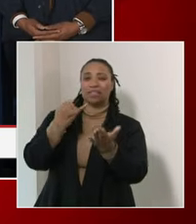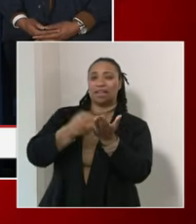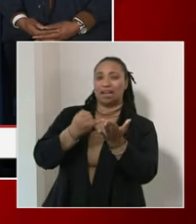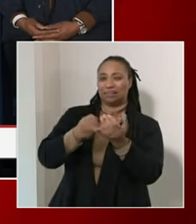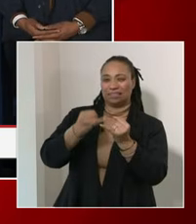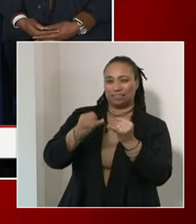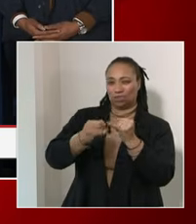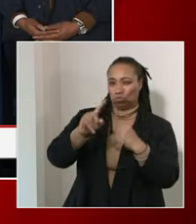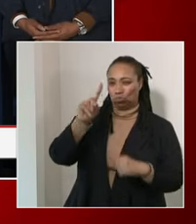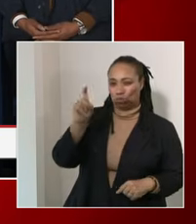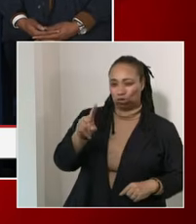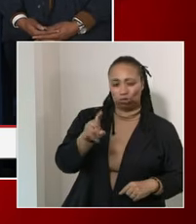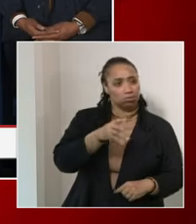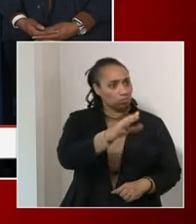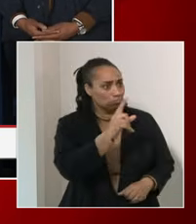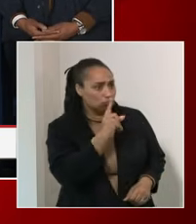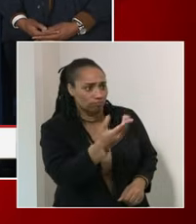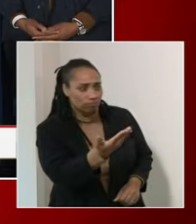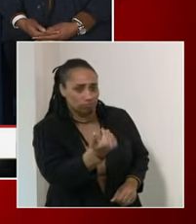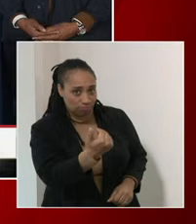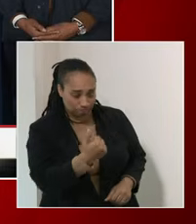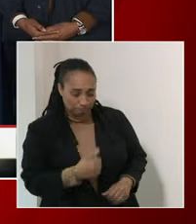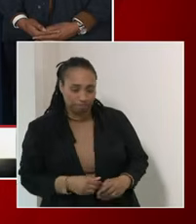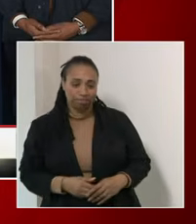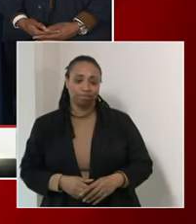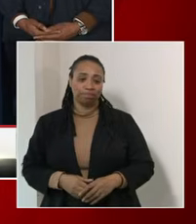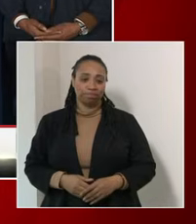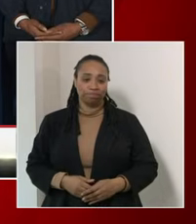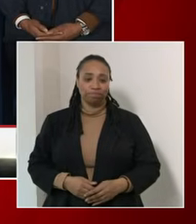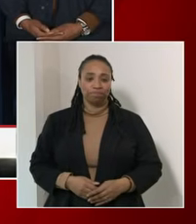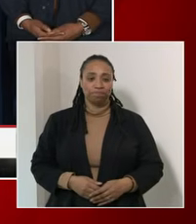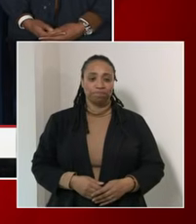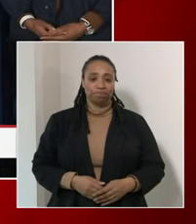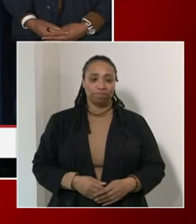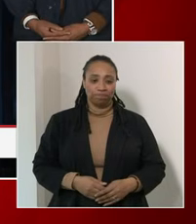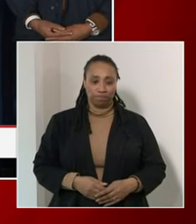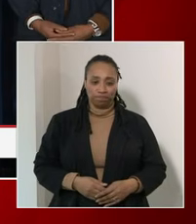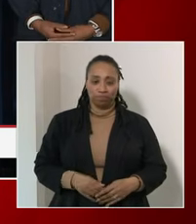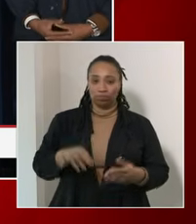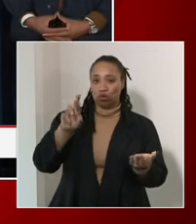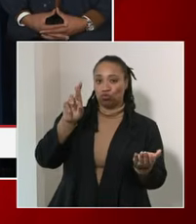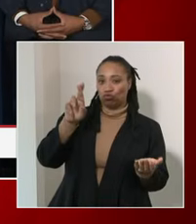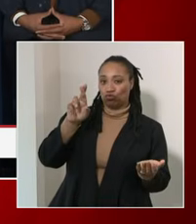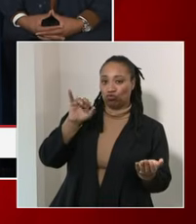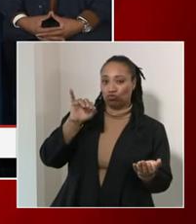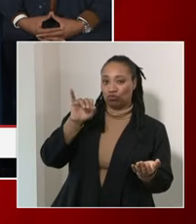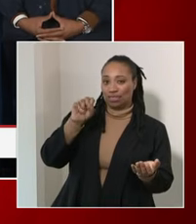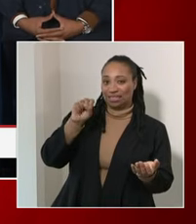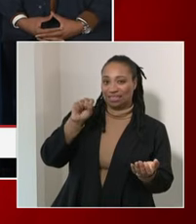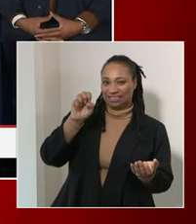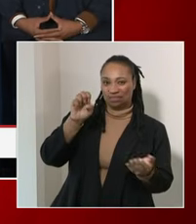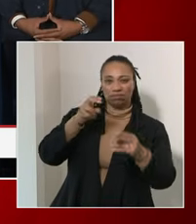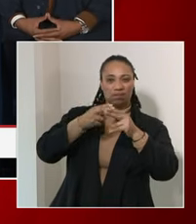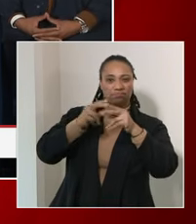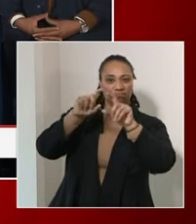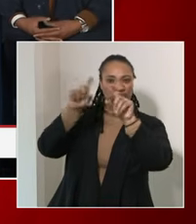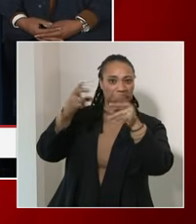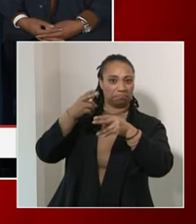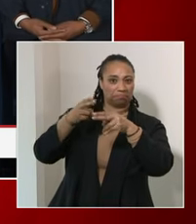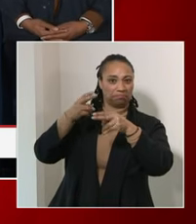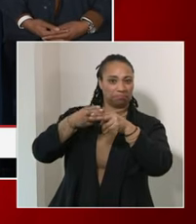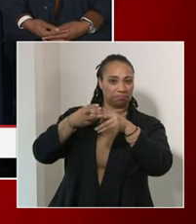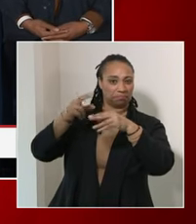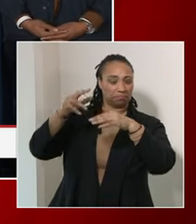the opening of the RISE demonstration salt collection site? Why that one opened later versus the original 4 or